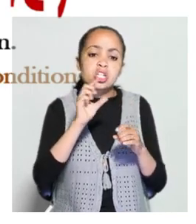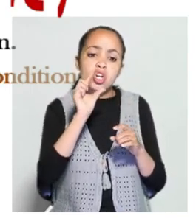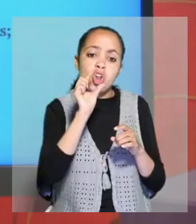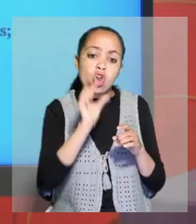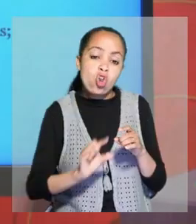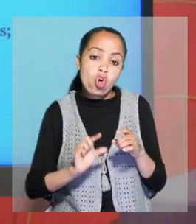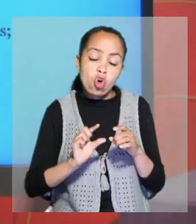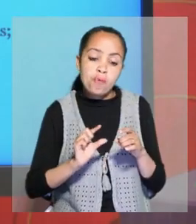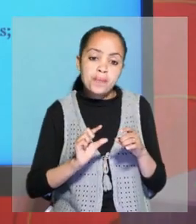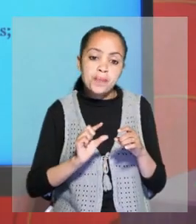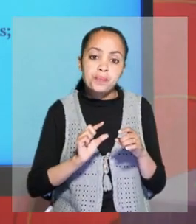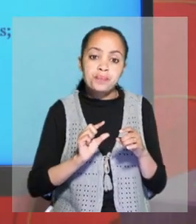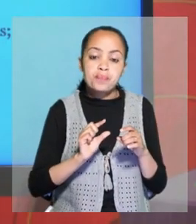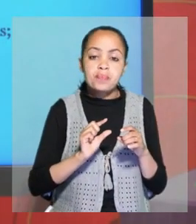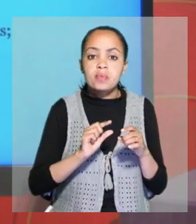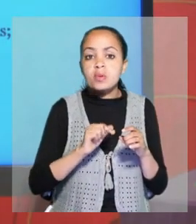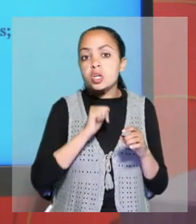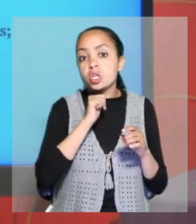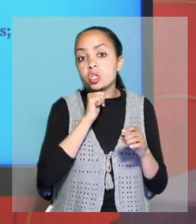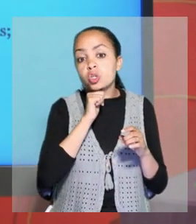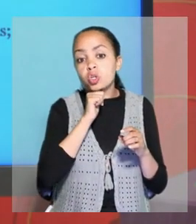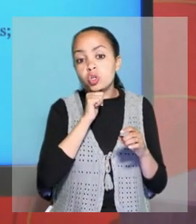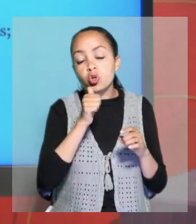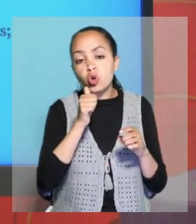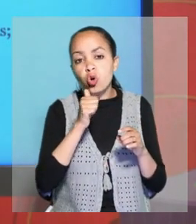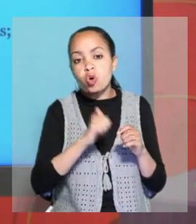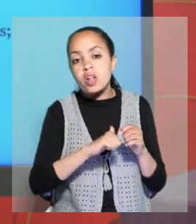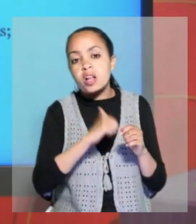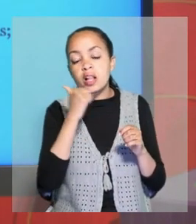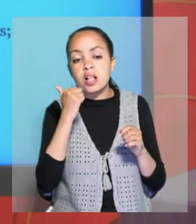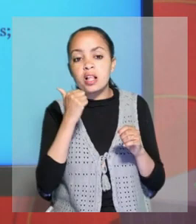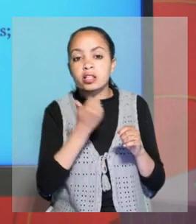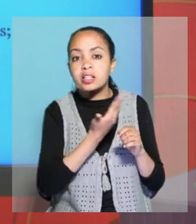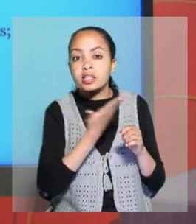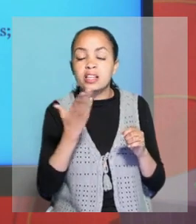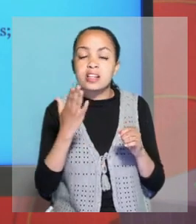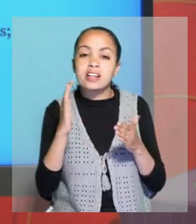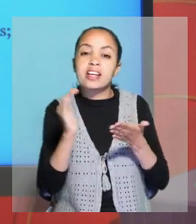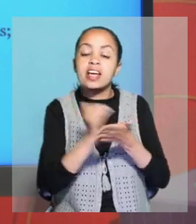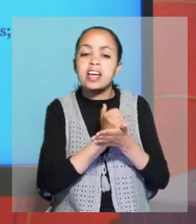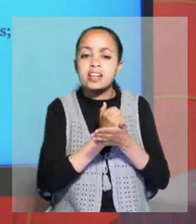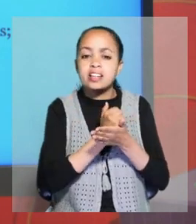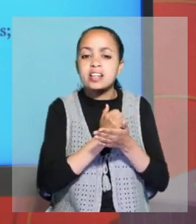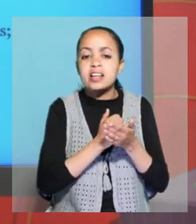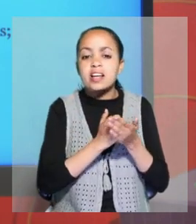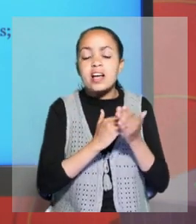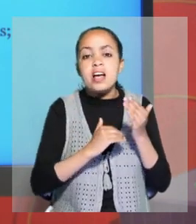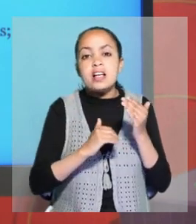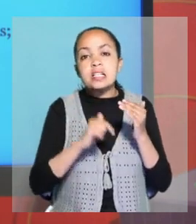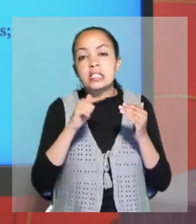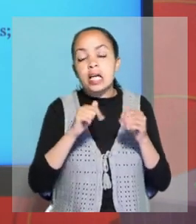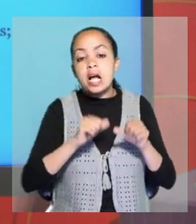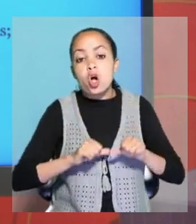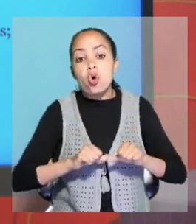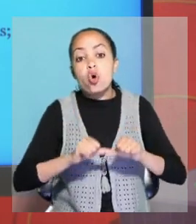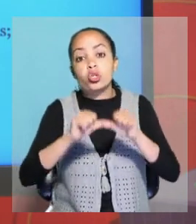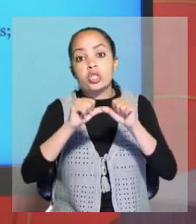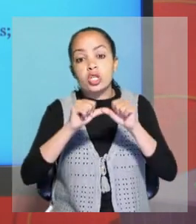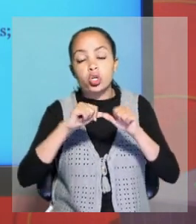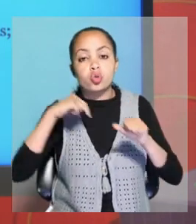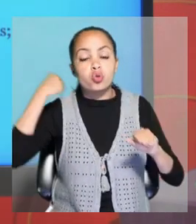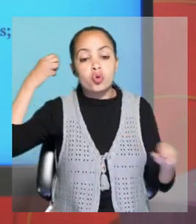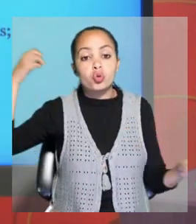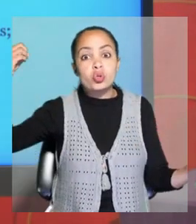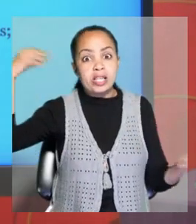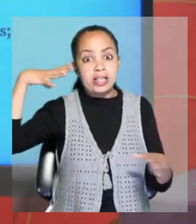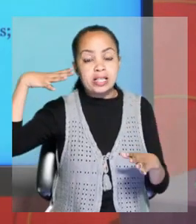leaf, there is no other alternative carried out by C4 plants. Rather, they can continue to become photosynthesized.